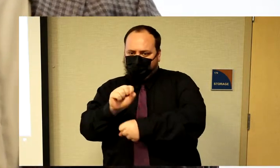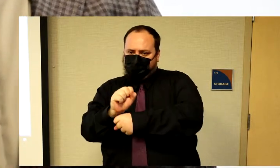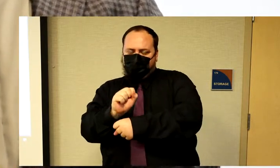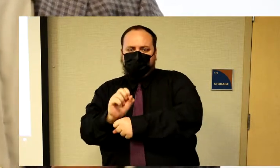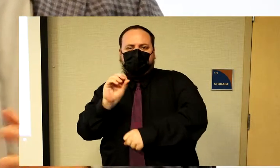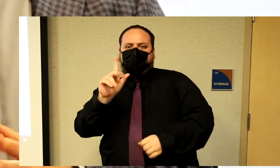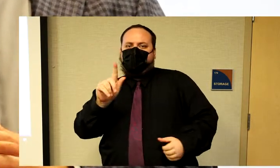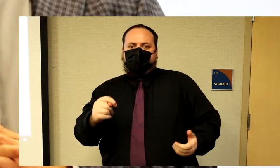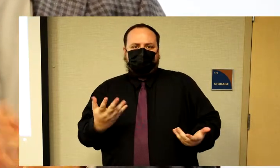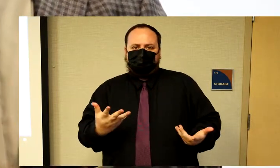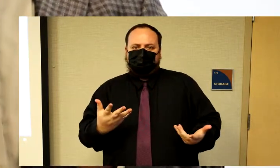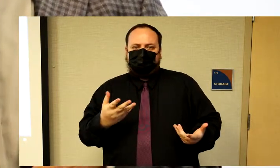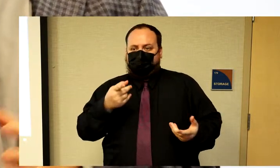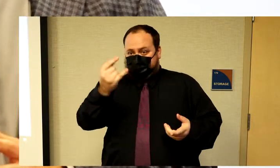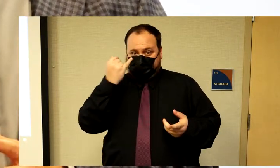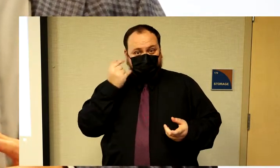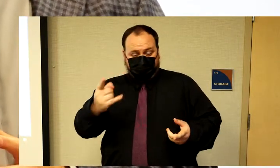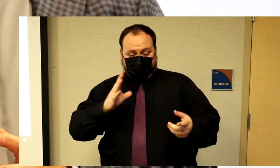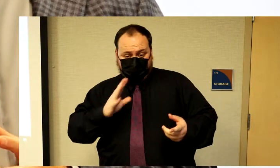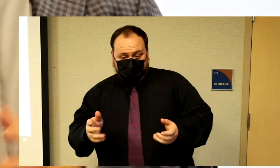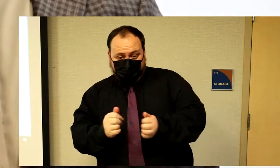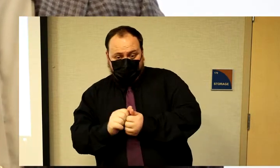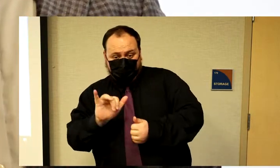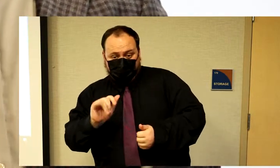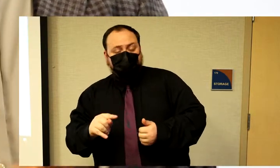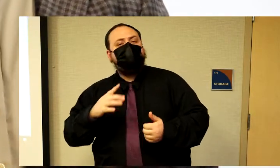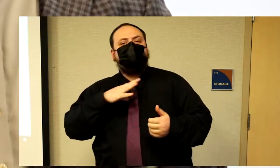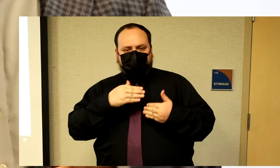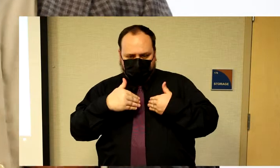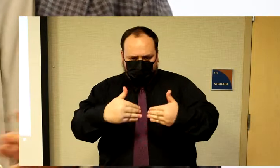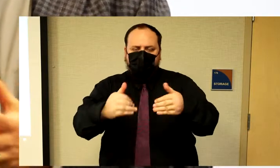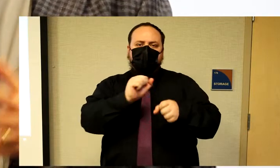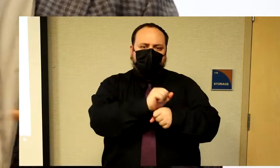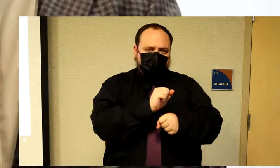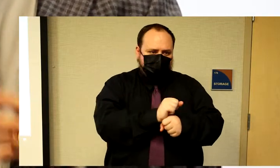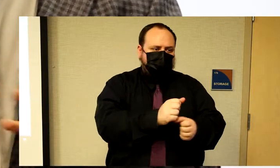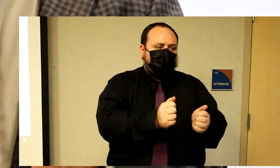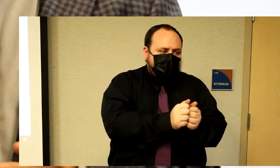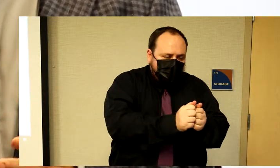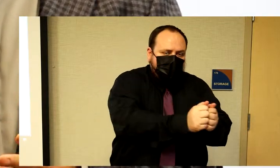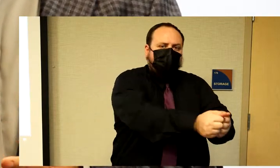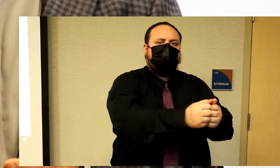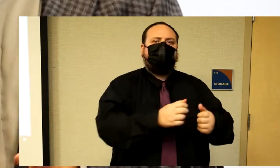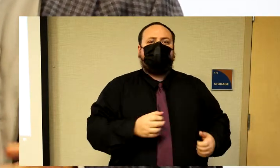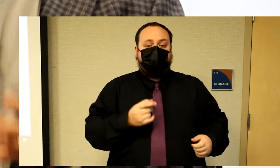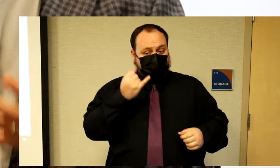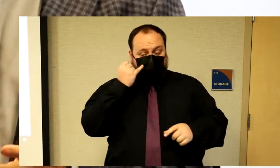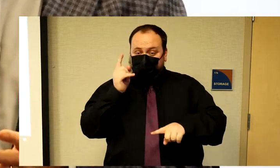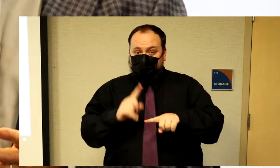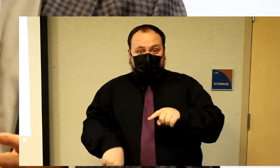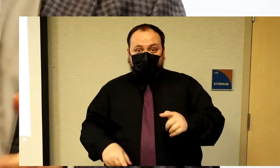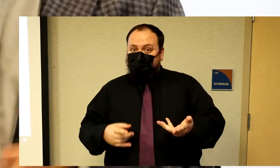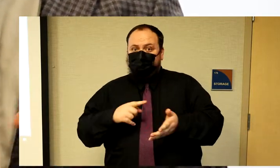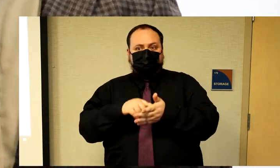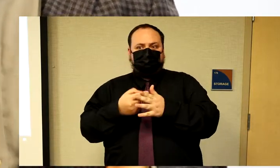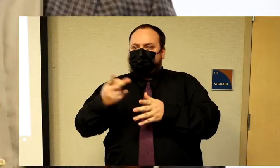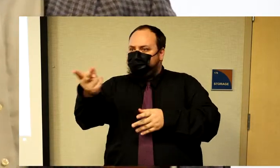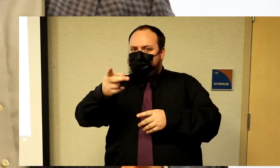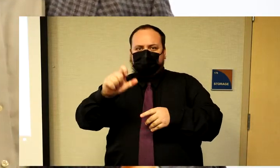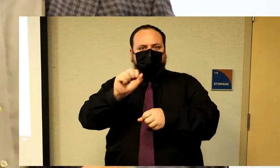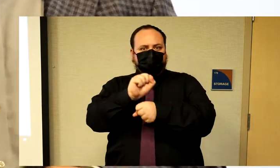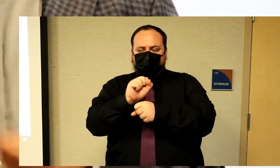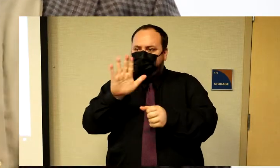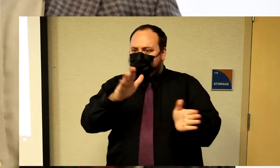supervisors in particular who tend to have in larger counties. I encourage them to work out whatever their protocols are for governance. And so if